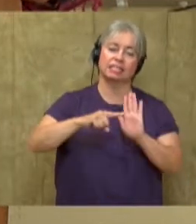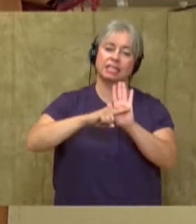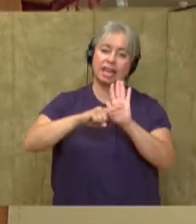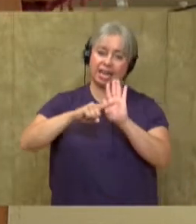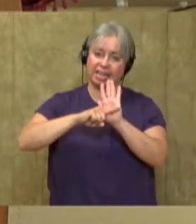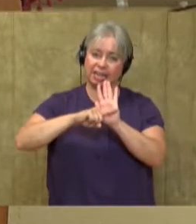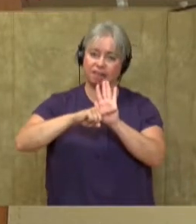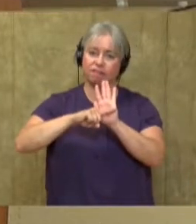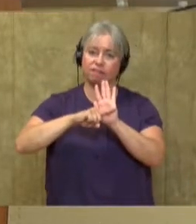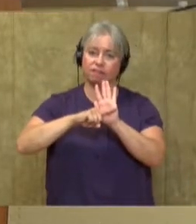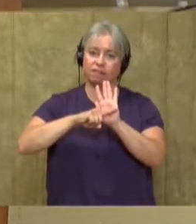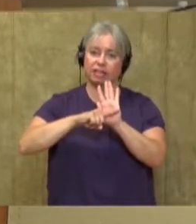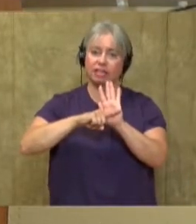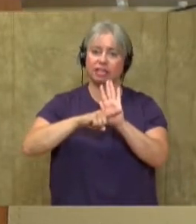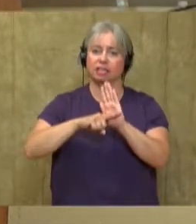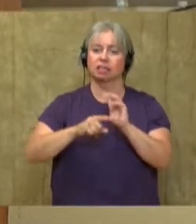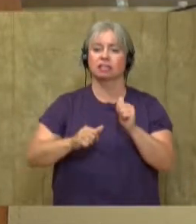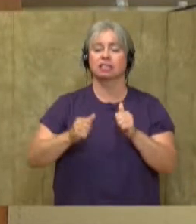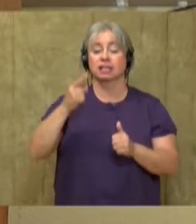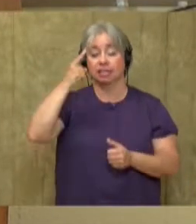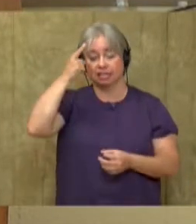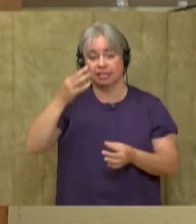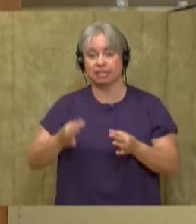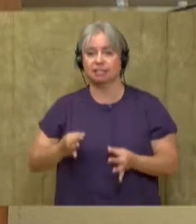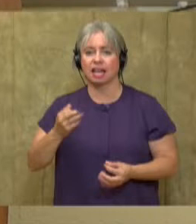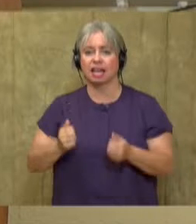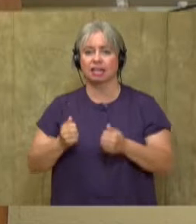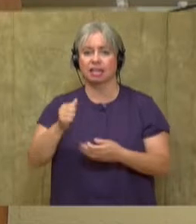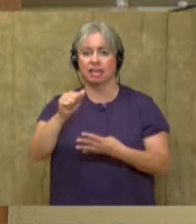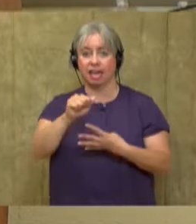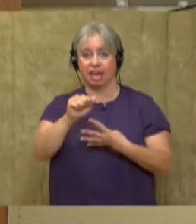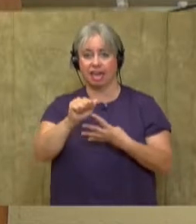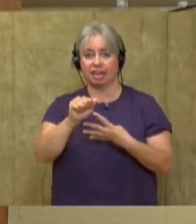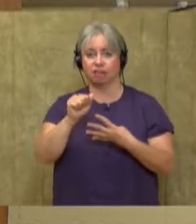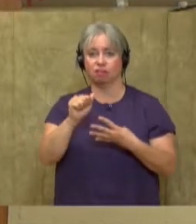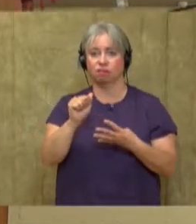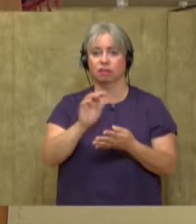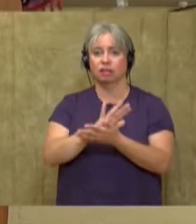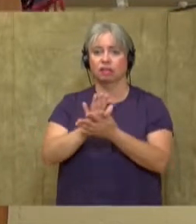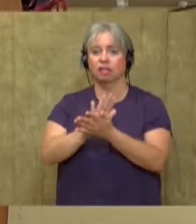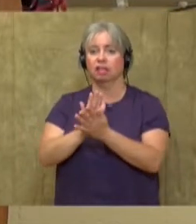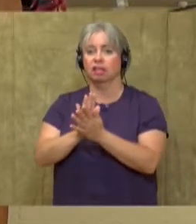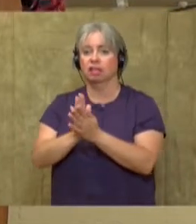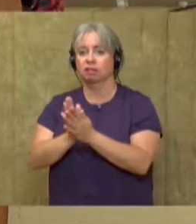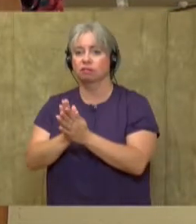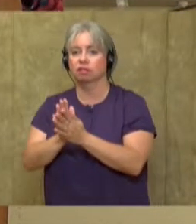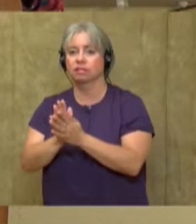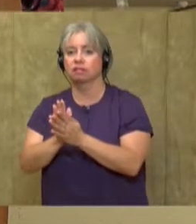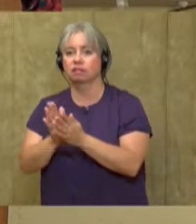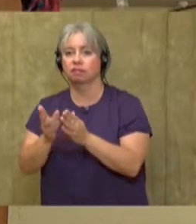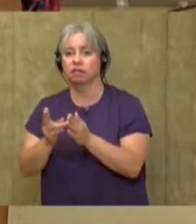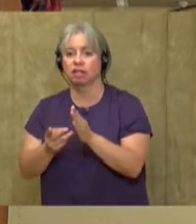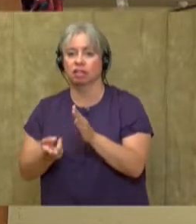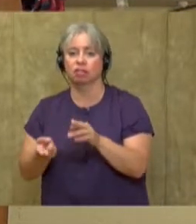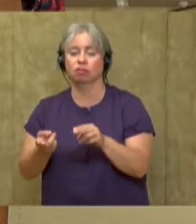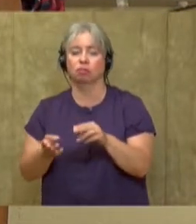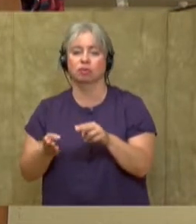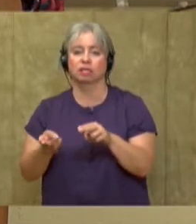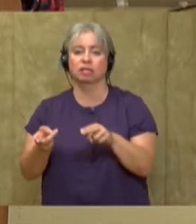need to make a decision here. Is it A, as traffic volume increases,